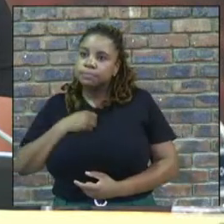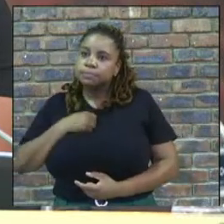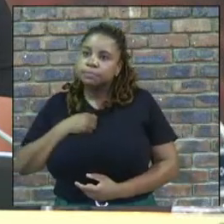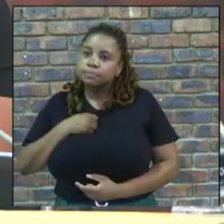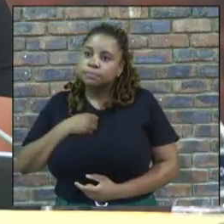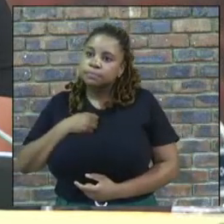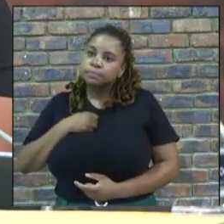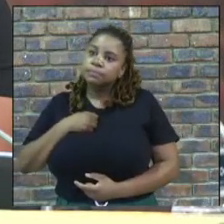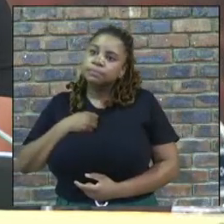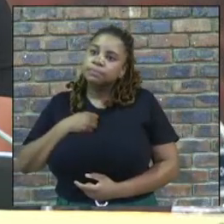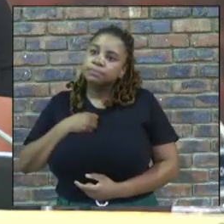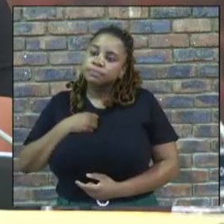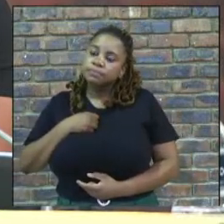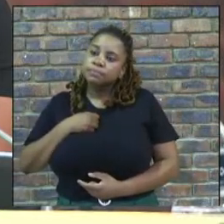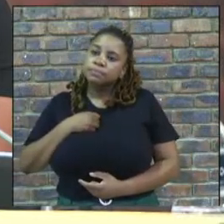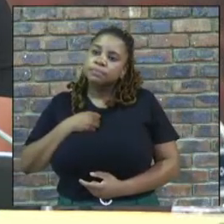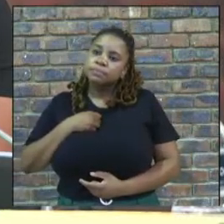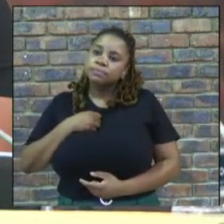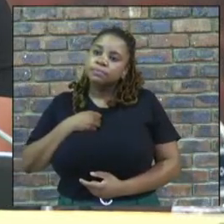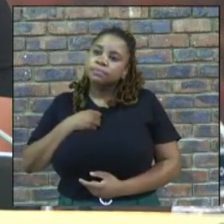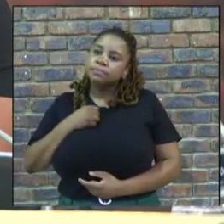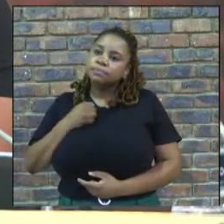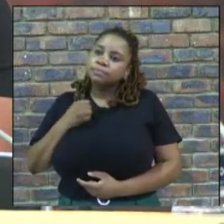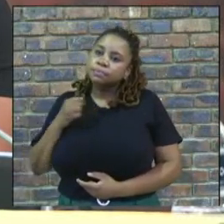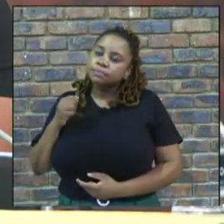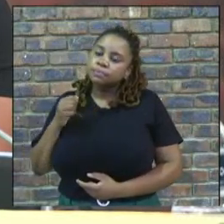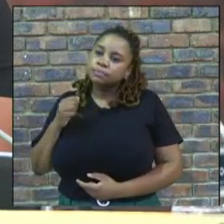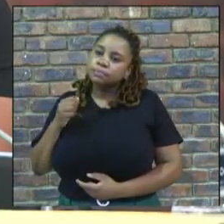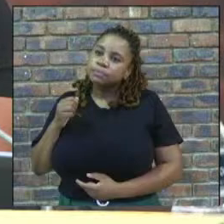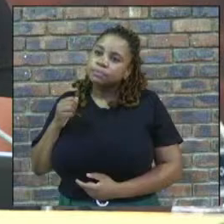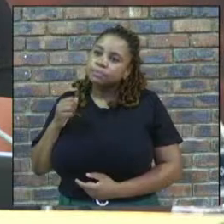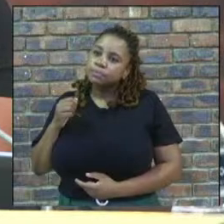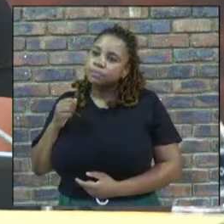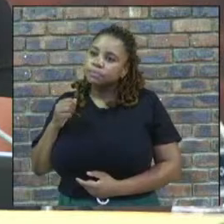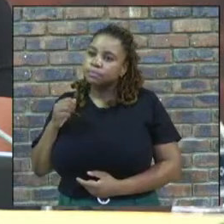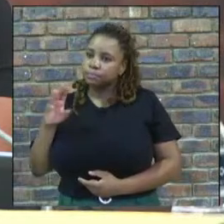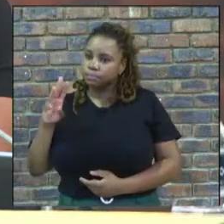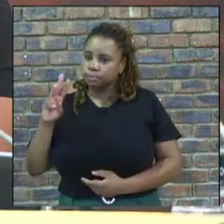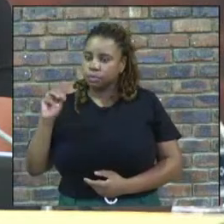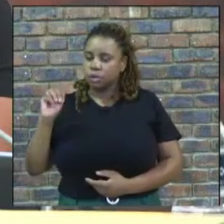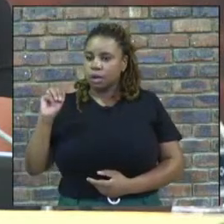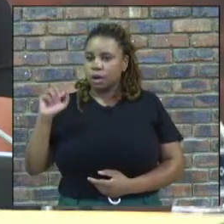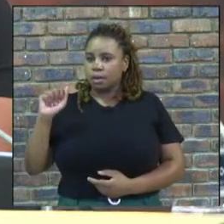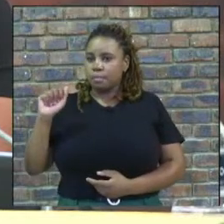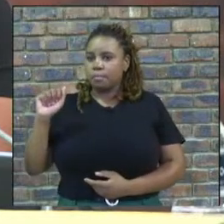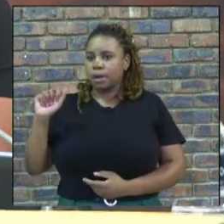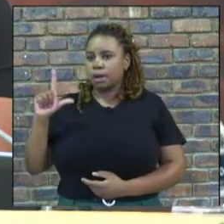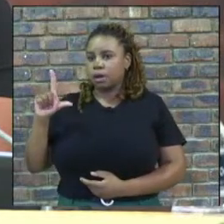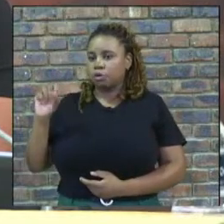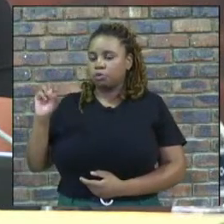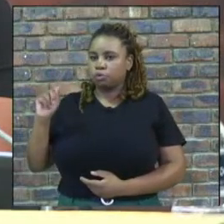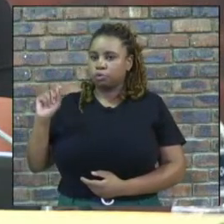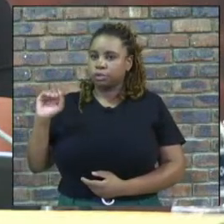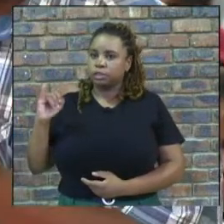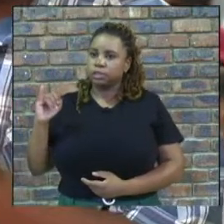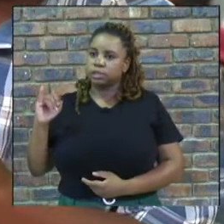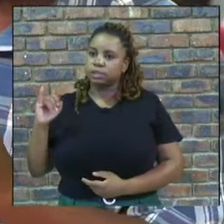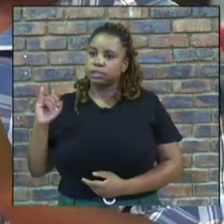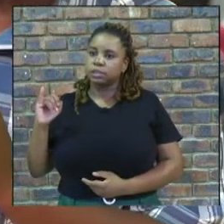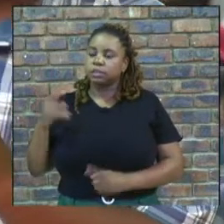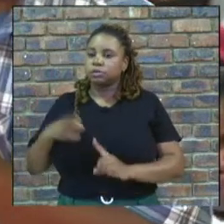Moruti Stephen Morudu ke emetse mokgatlho wa baruti ko Ward 104